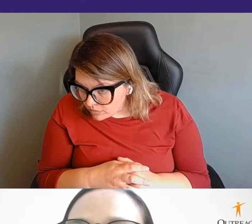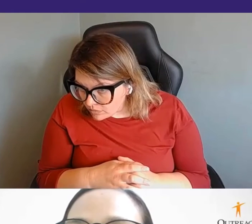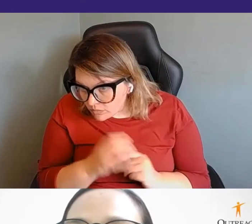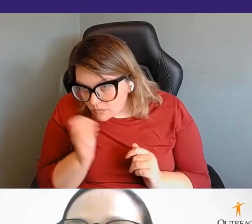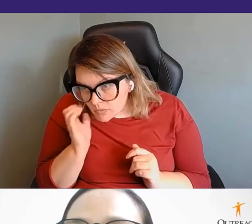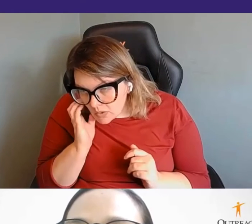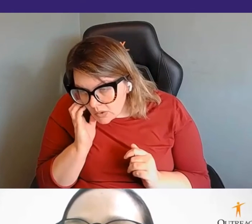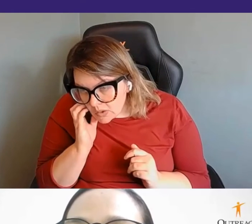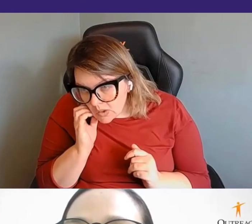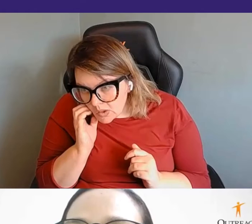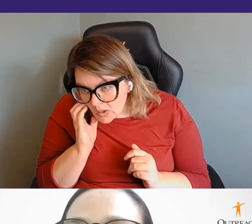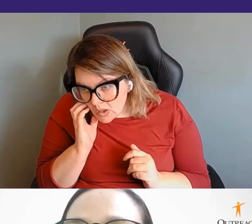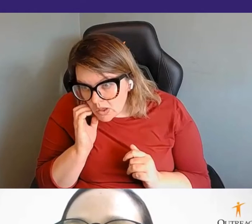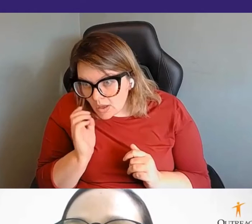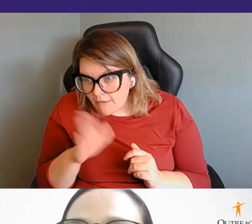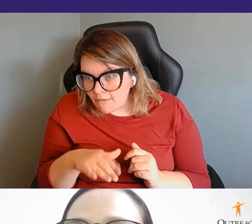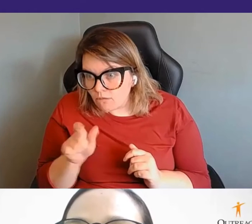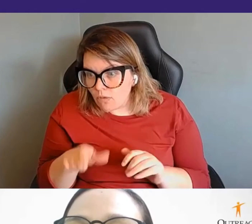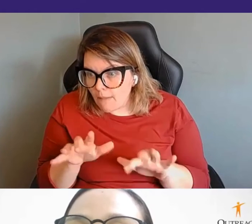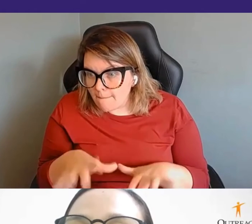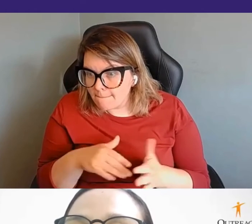This is a question from Marge.